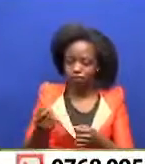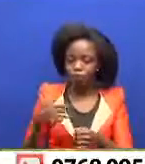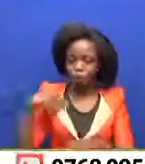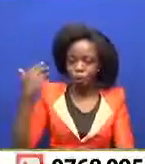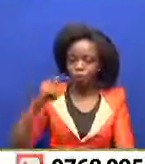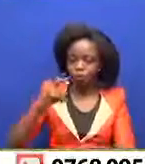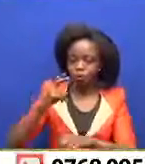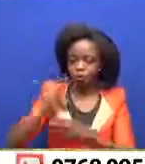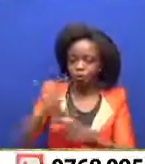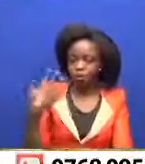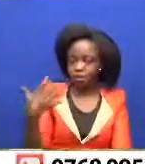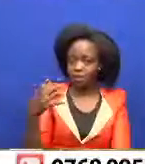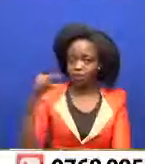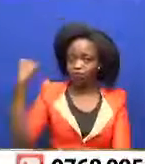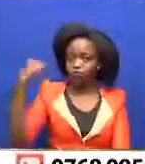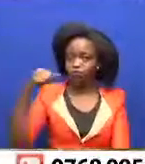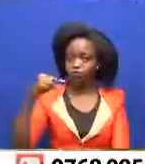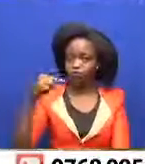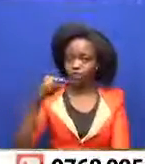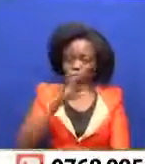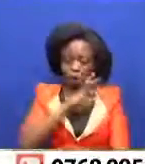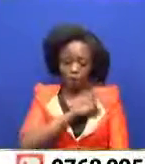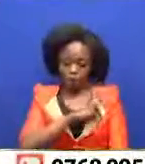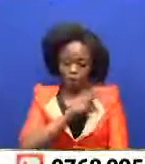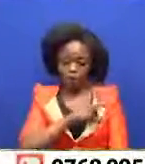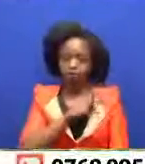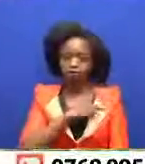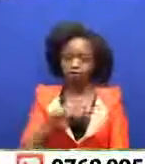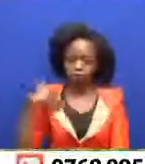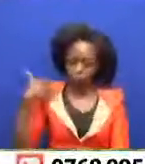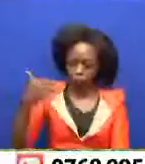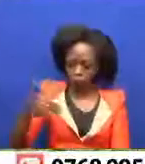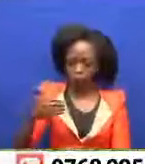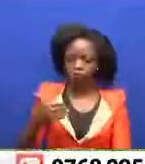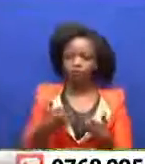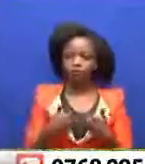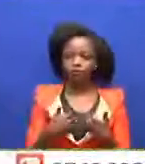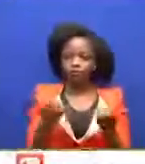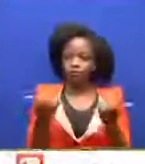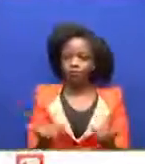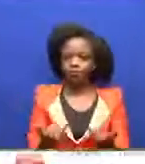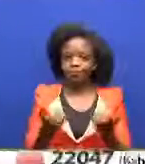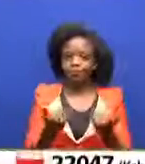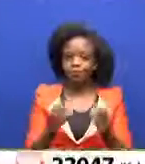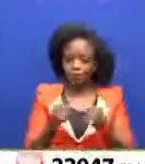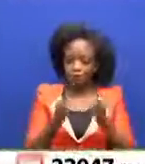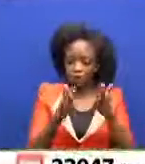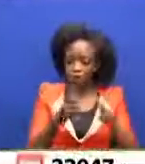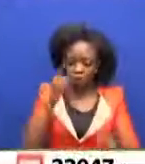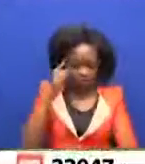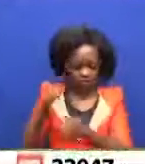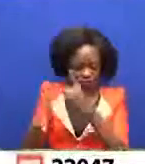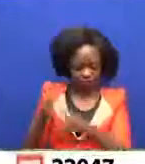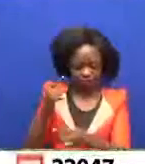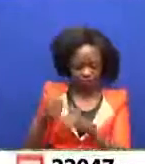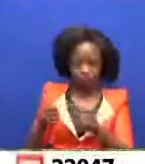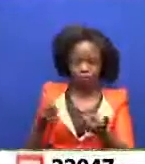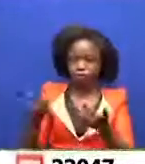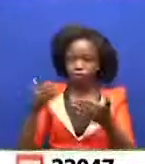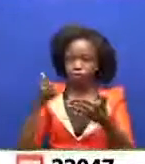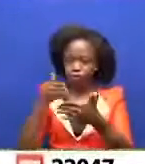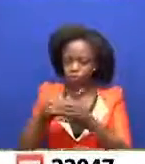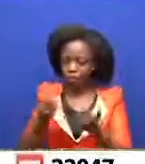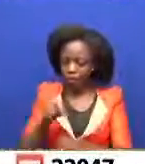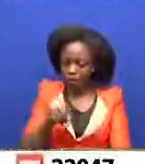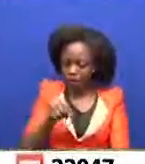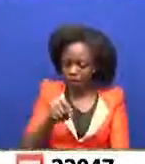referred to as the green gold, with its benefits dimming each and every day, now farmers contemplating on whether to clear their tea bushes